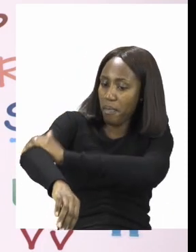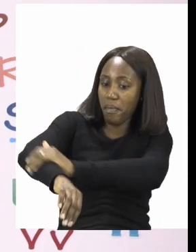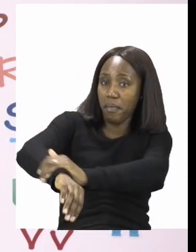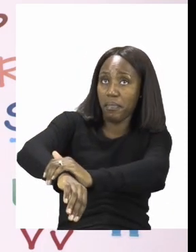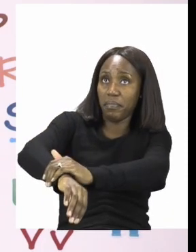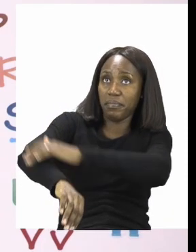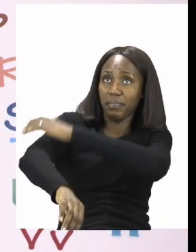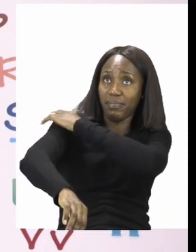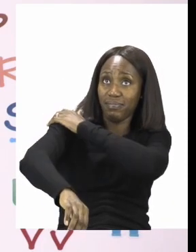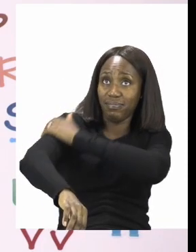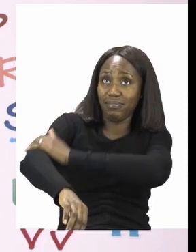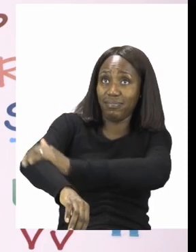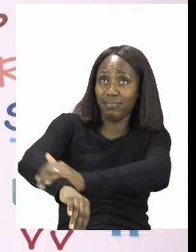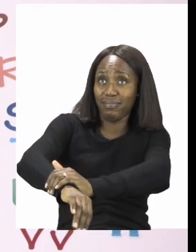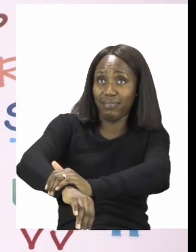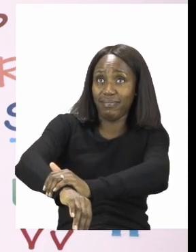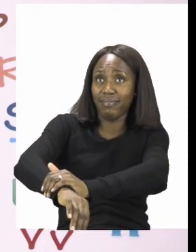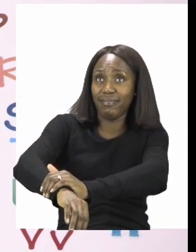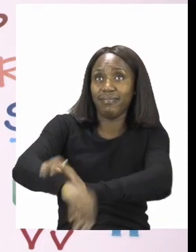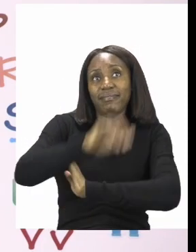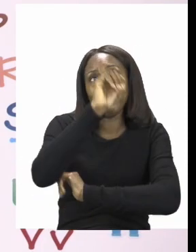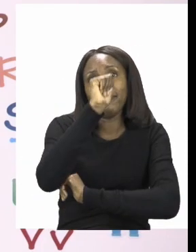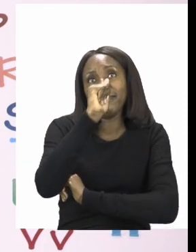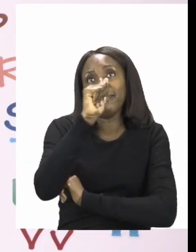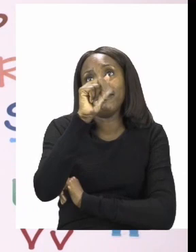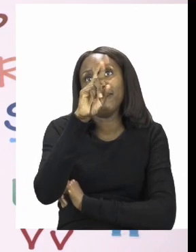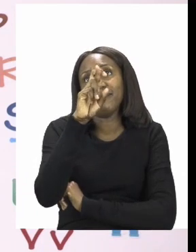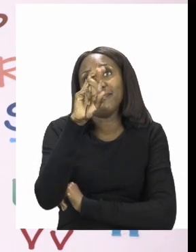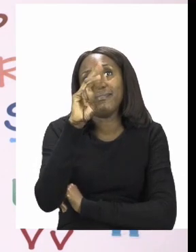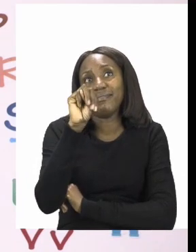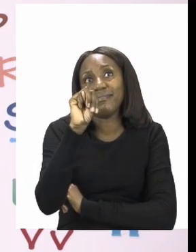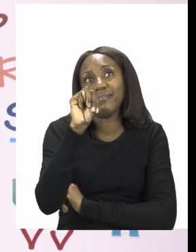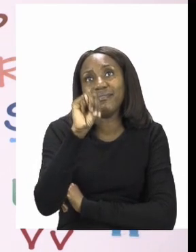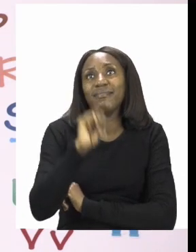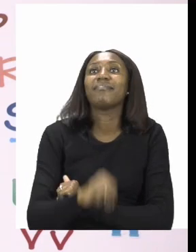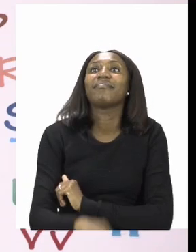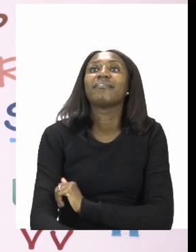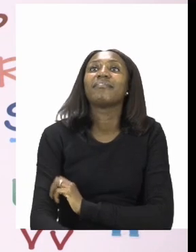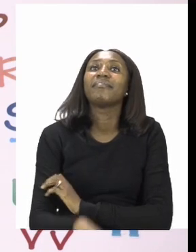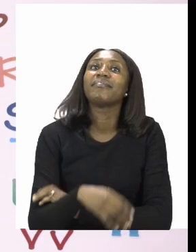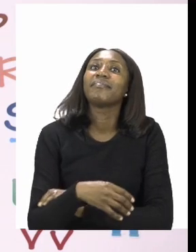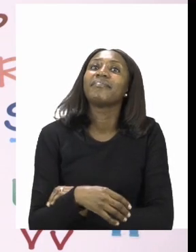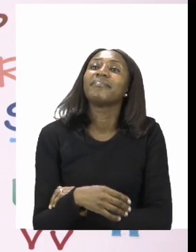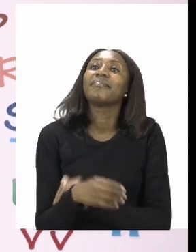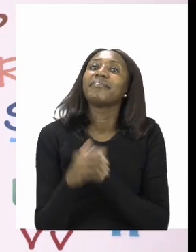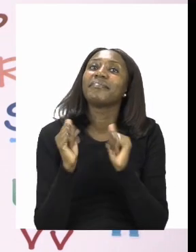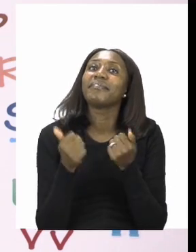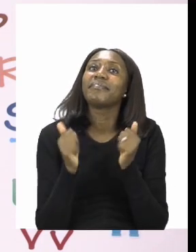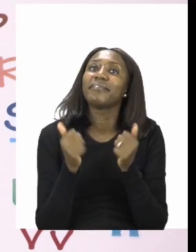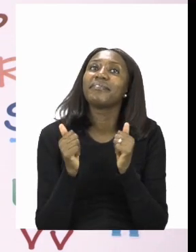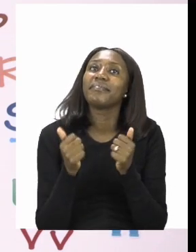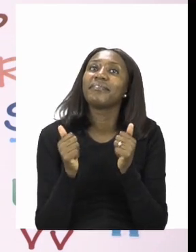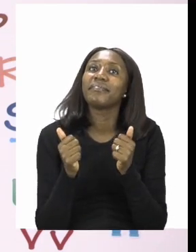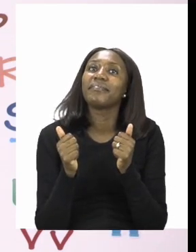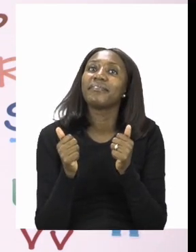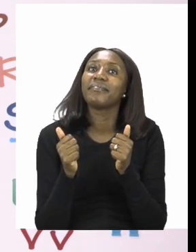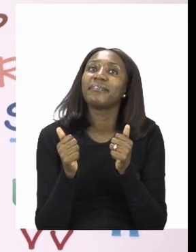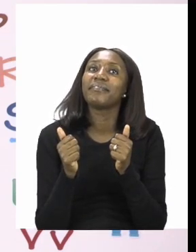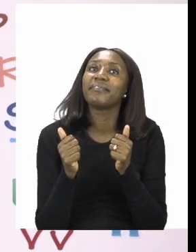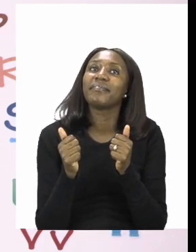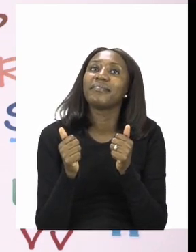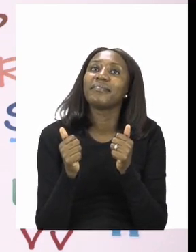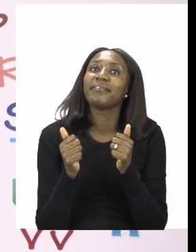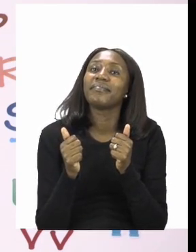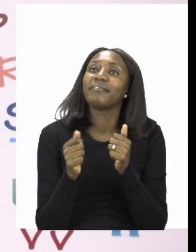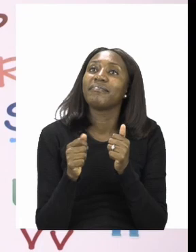arm. Your arm. Good job. So we're going to write the correct